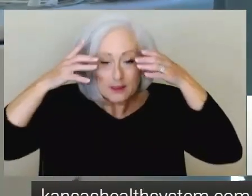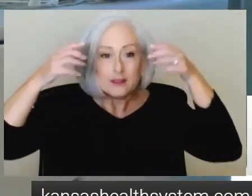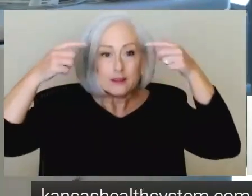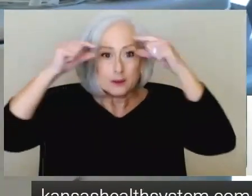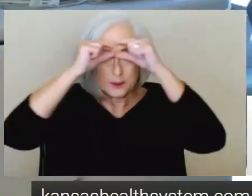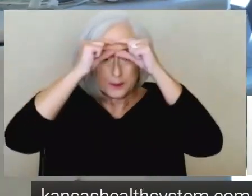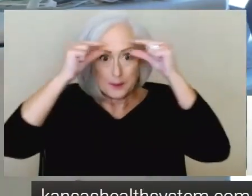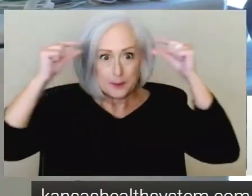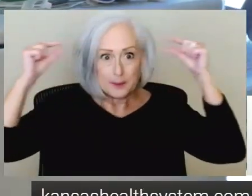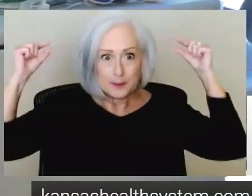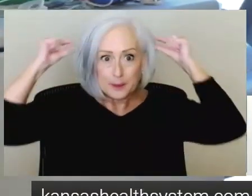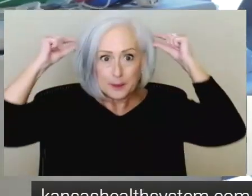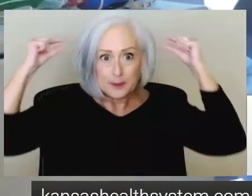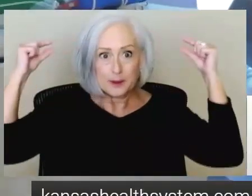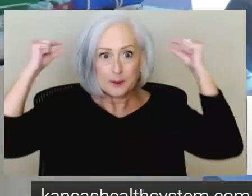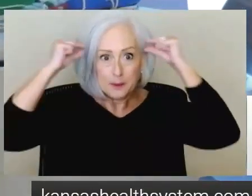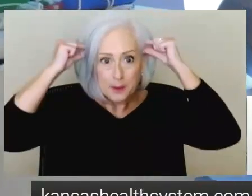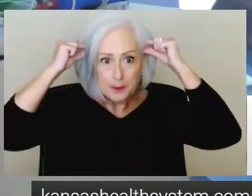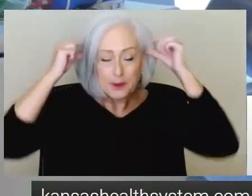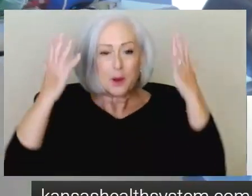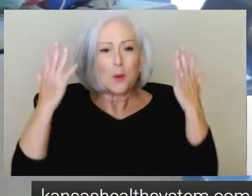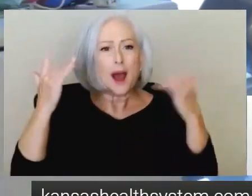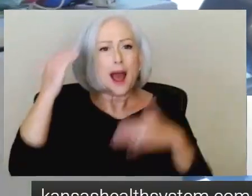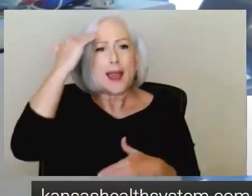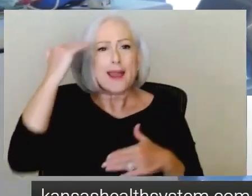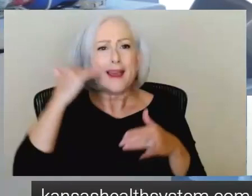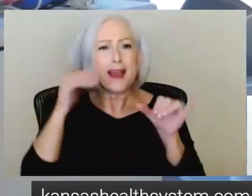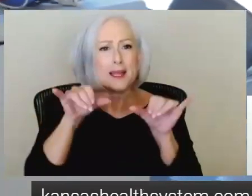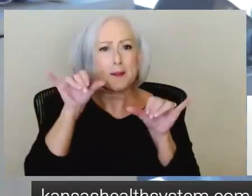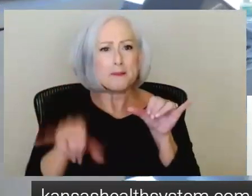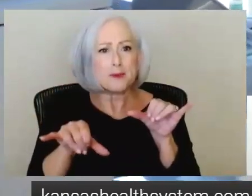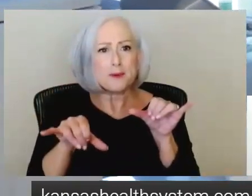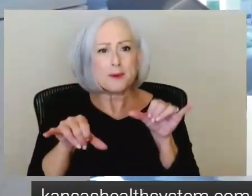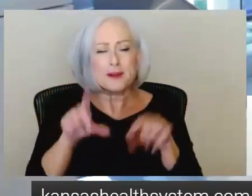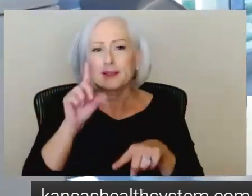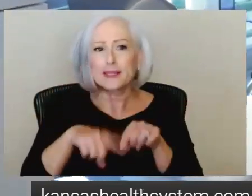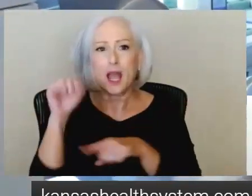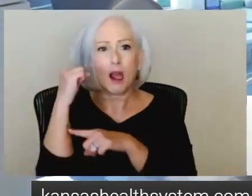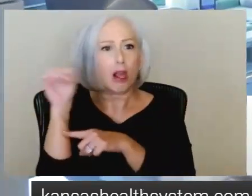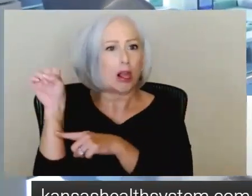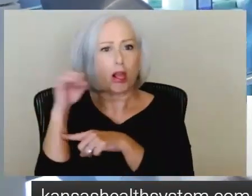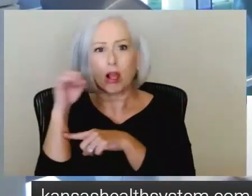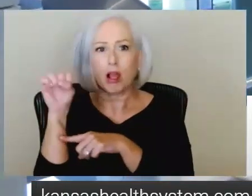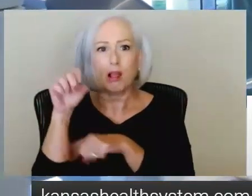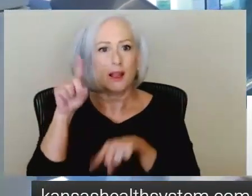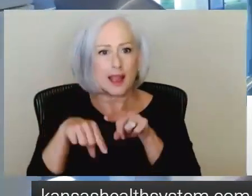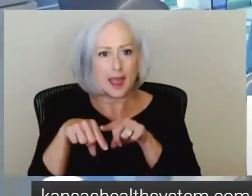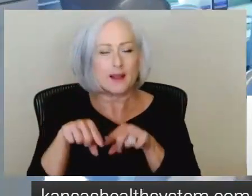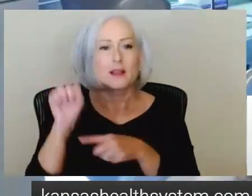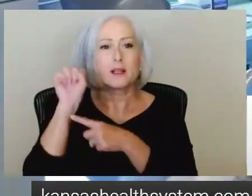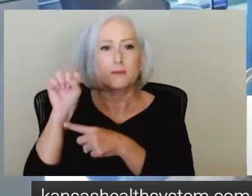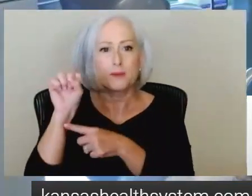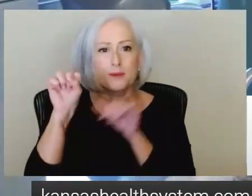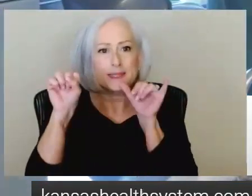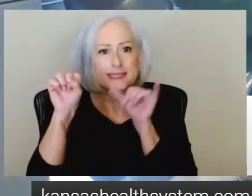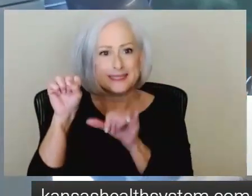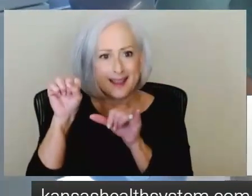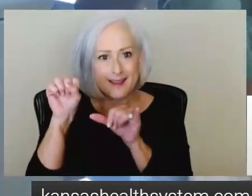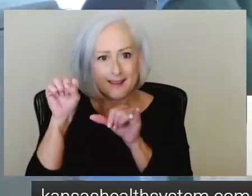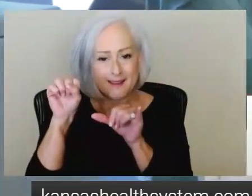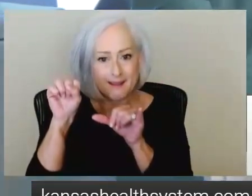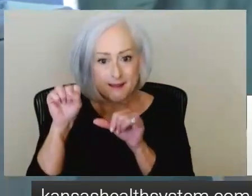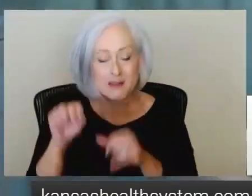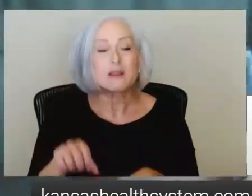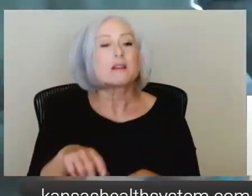so they can keep her super stable. And then once they wheel her into the room, she is not